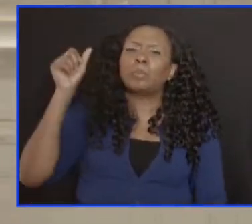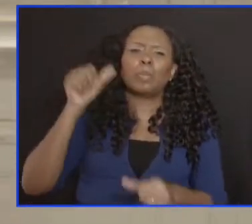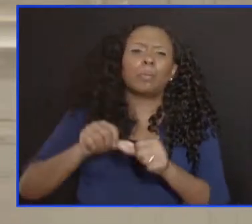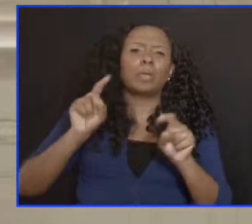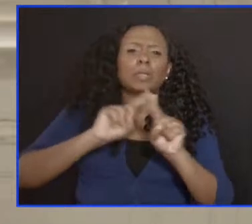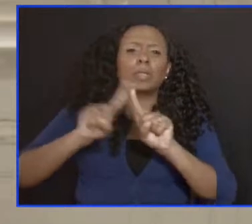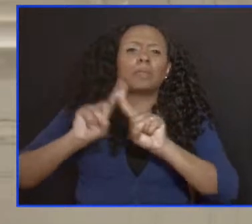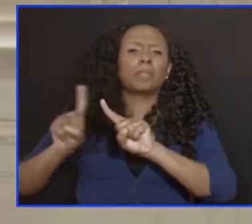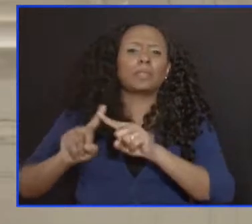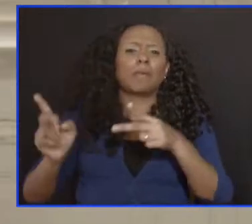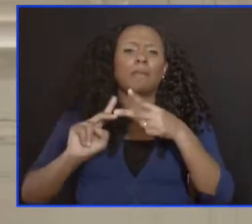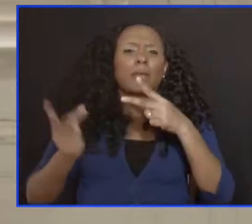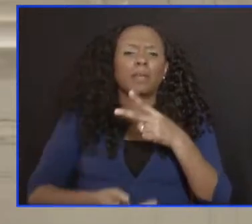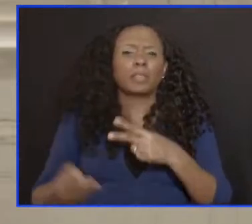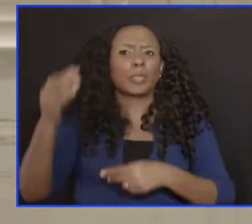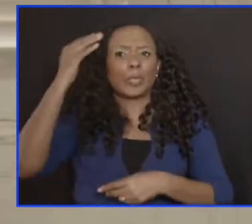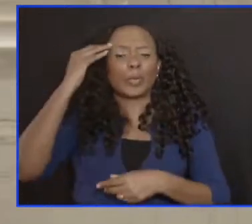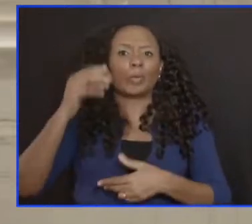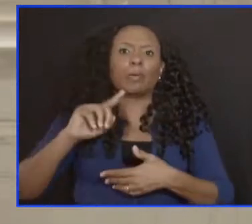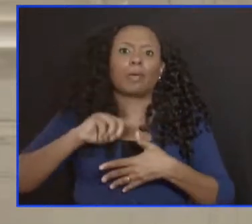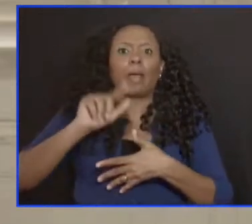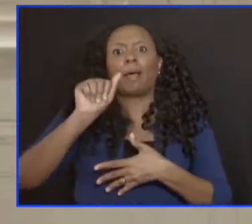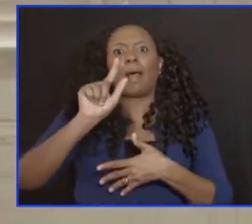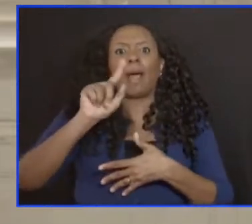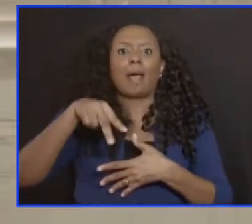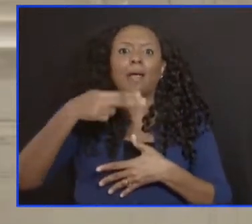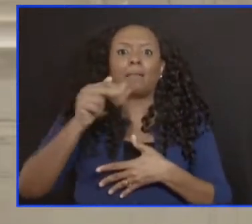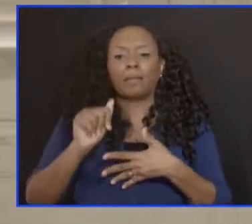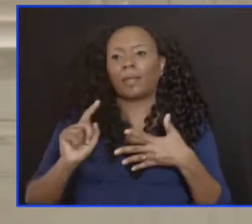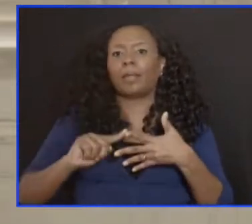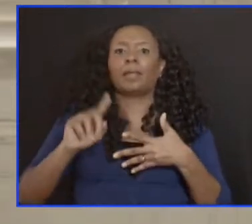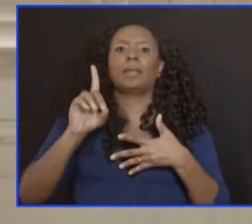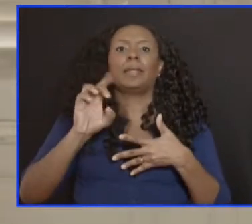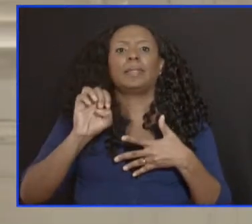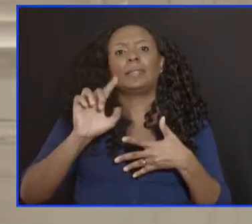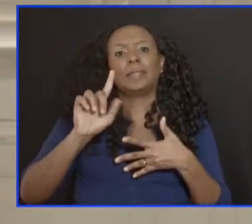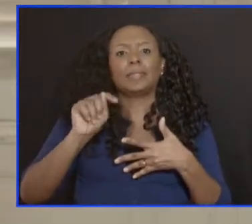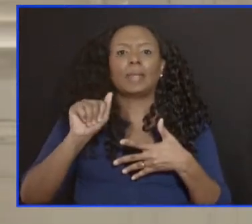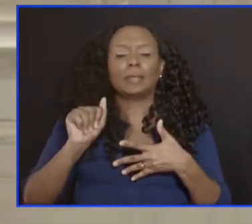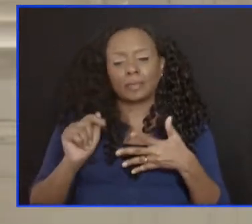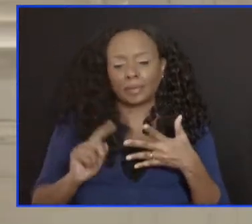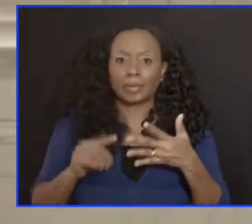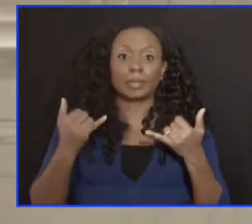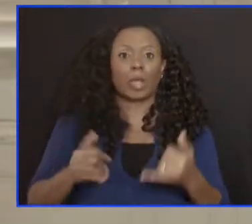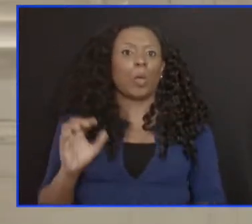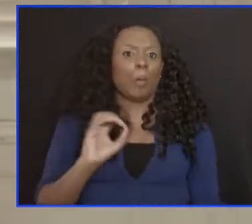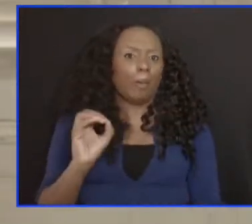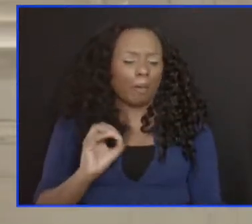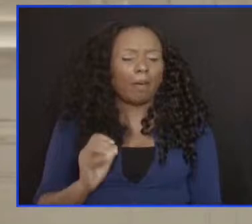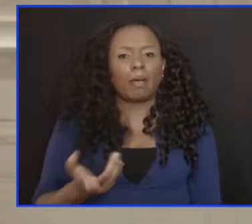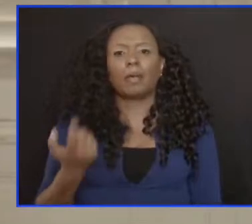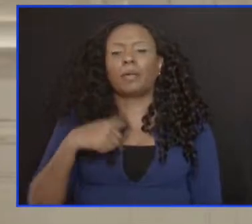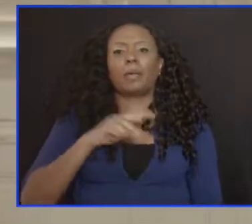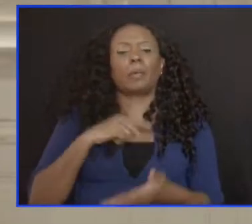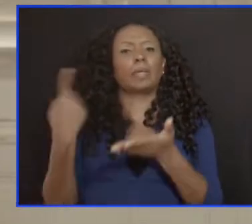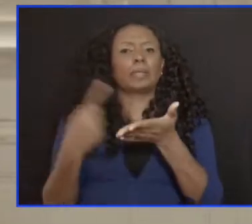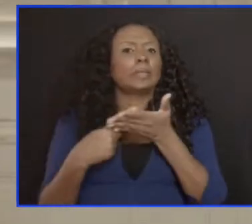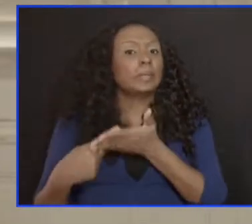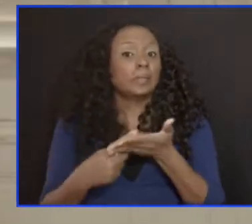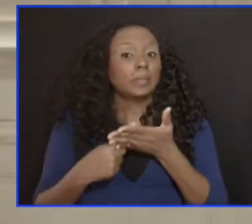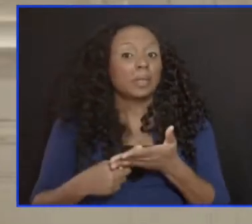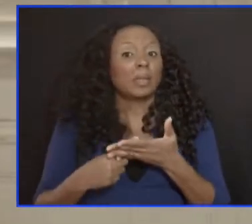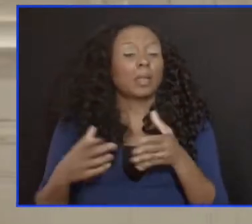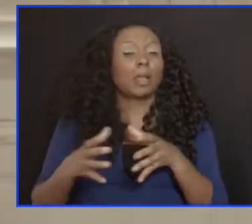of restructure, rethink, refocus. And one of the things certainly we met as a team and discussed significantly